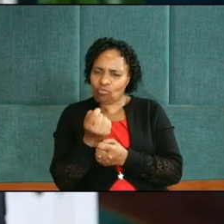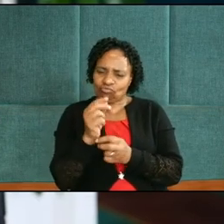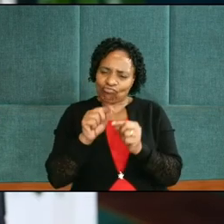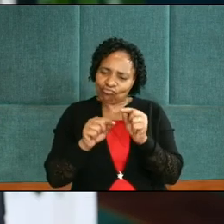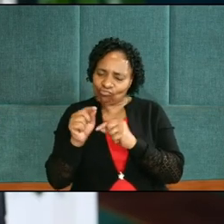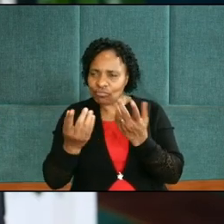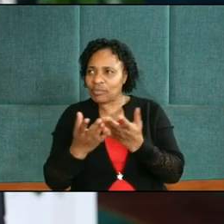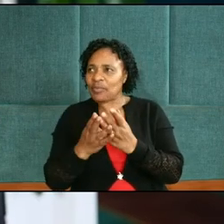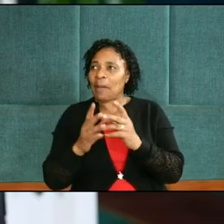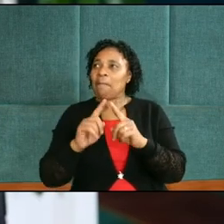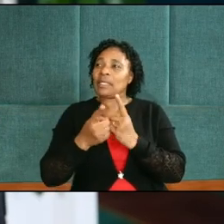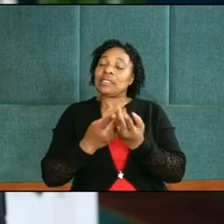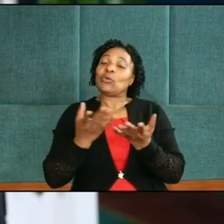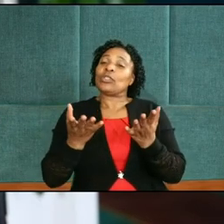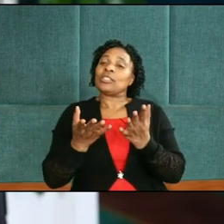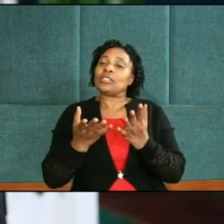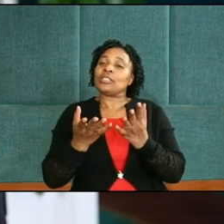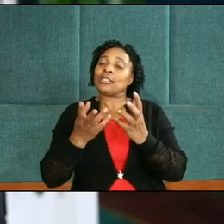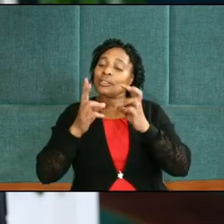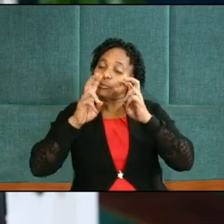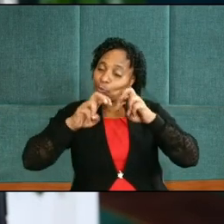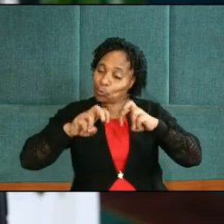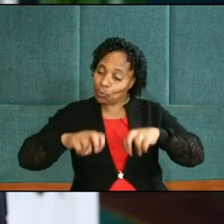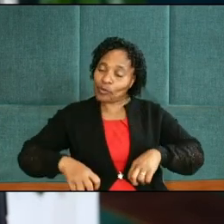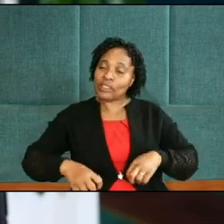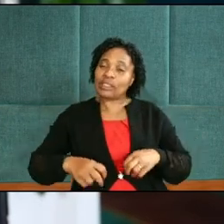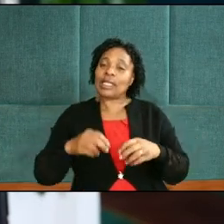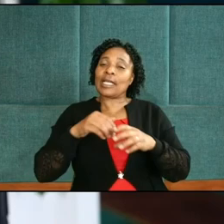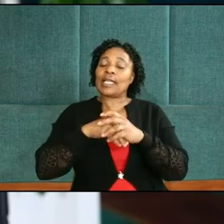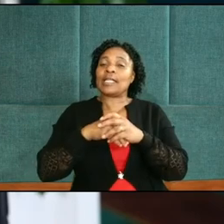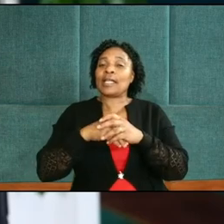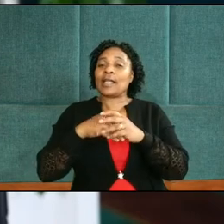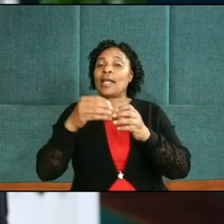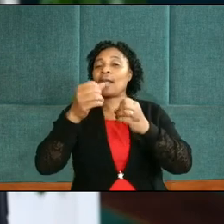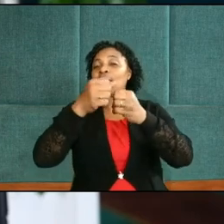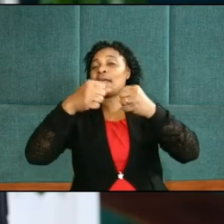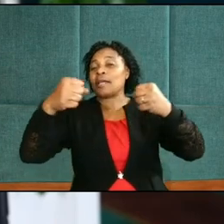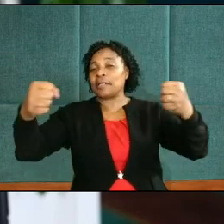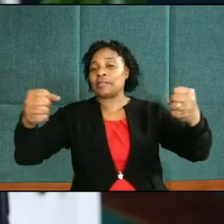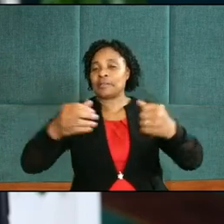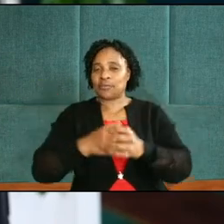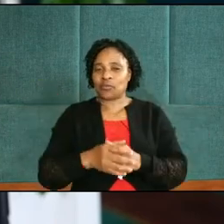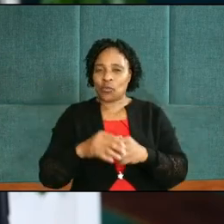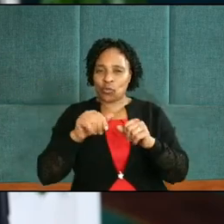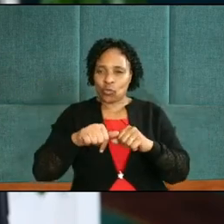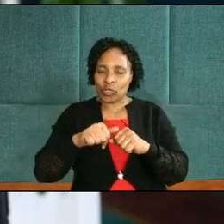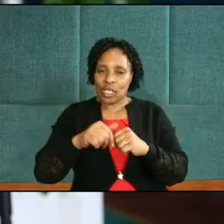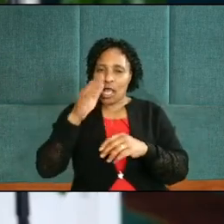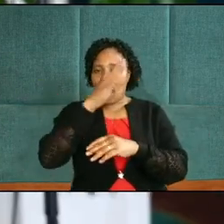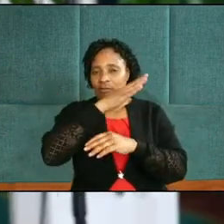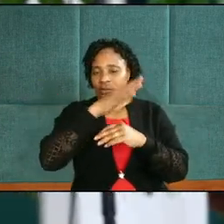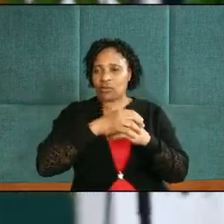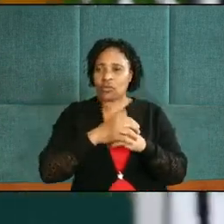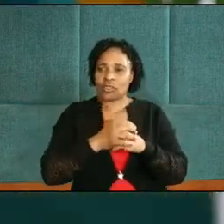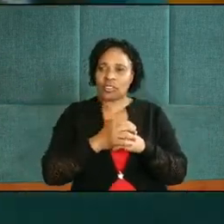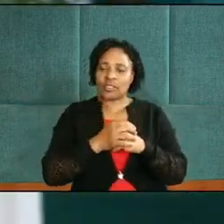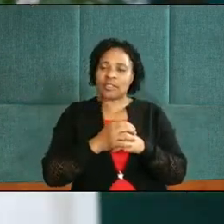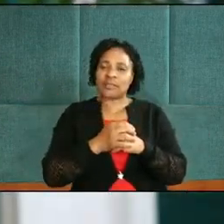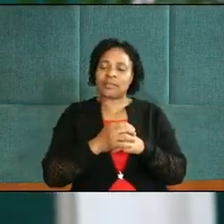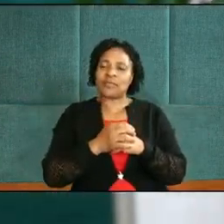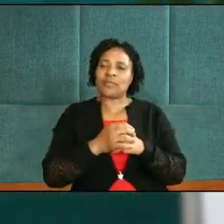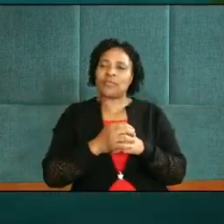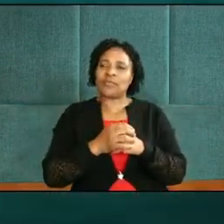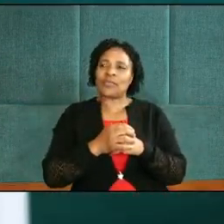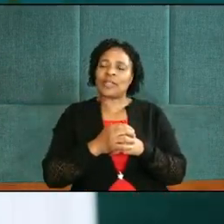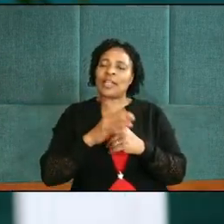check at the pearly gates. And then tonight, this afternoon, when we get back, we're dealing with